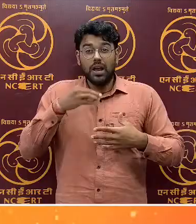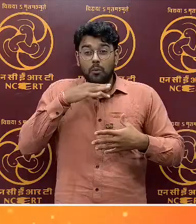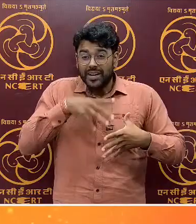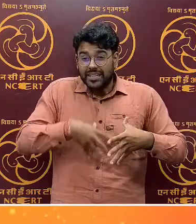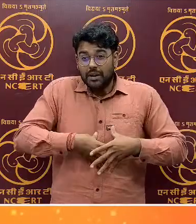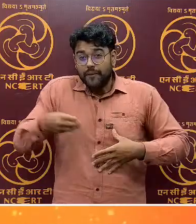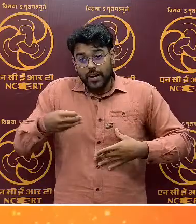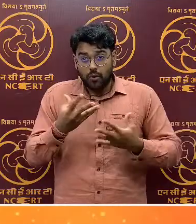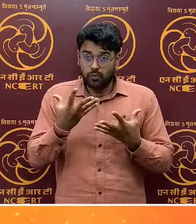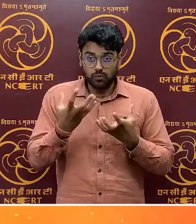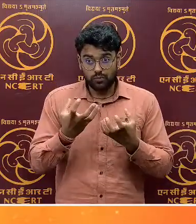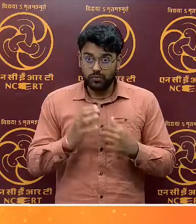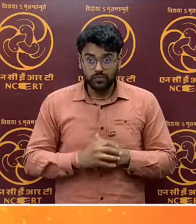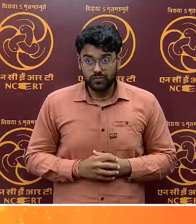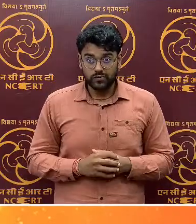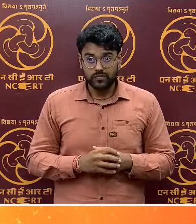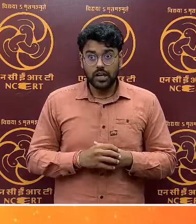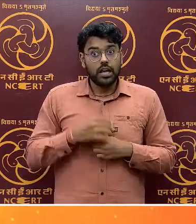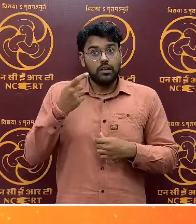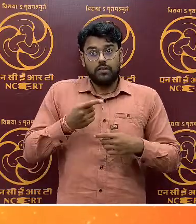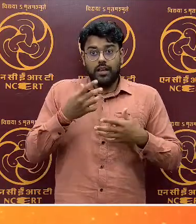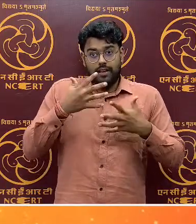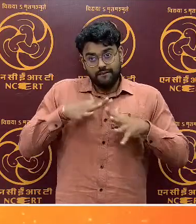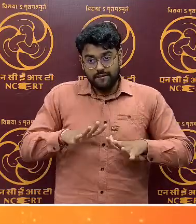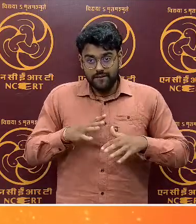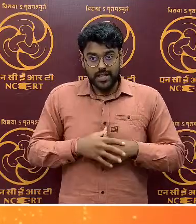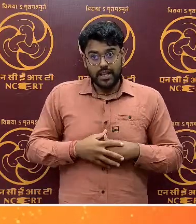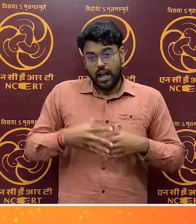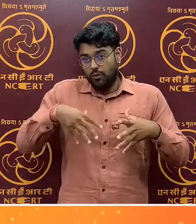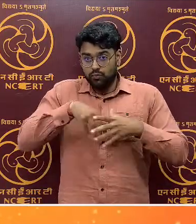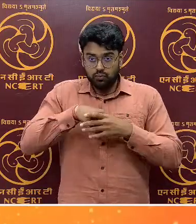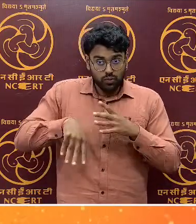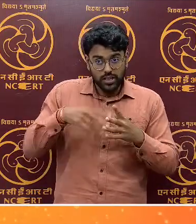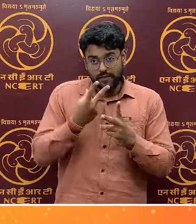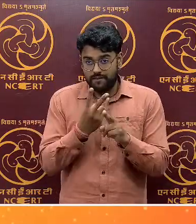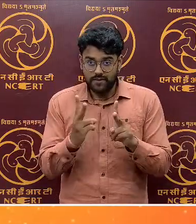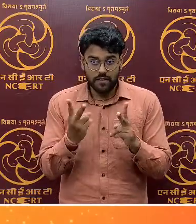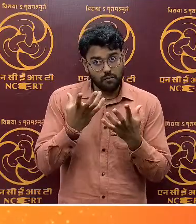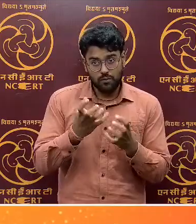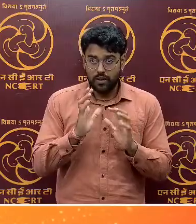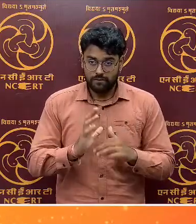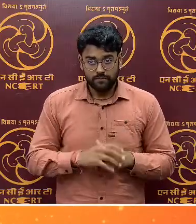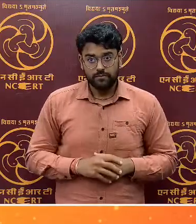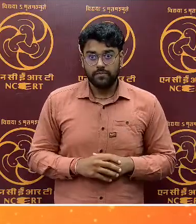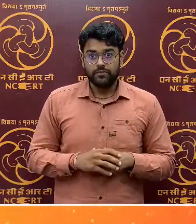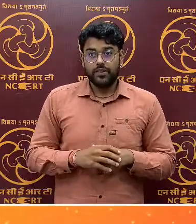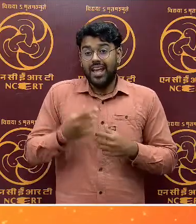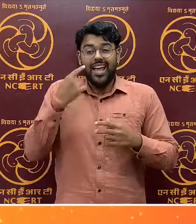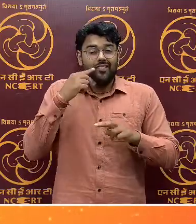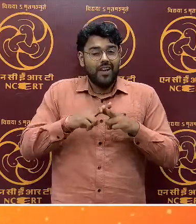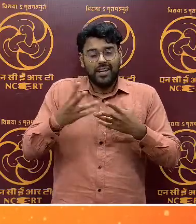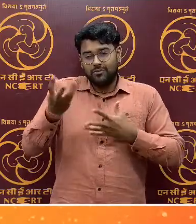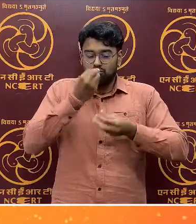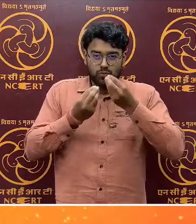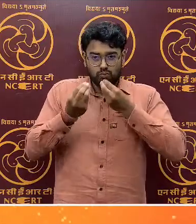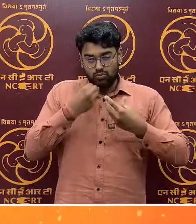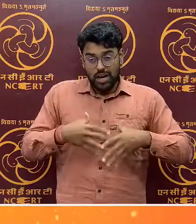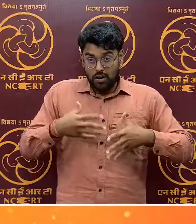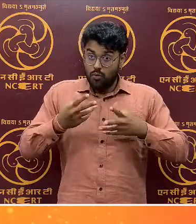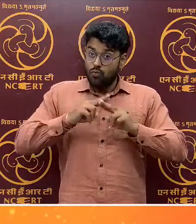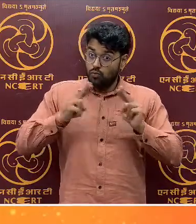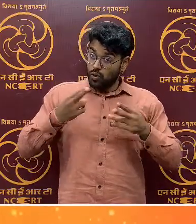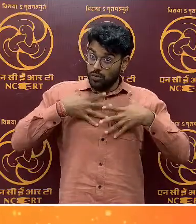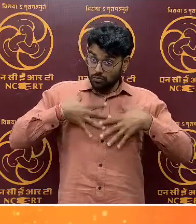out from the body. So, for that we have excretory system. Yes. Yes. So, the undigested waste that we